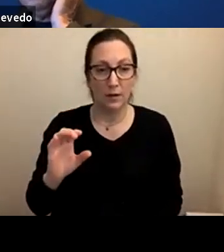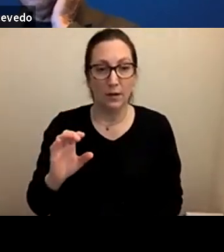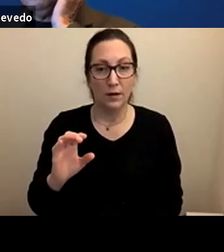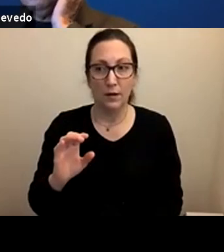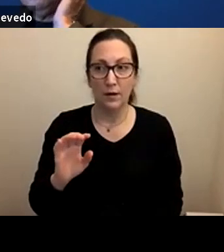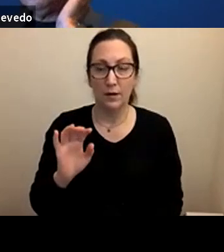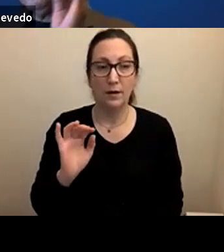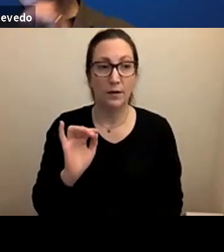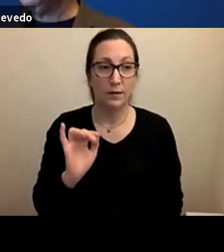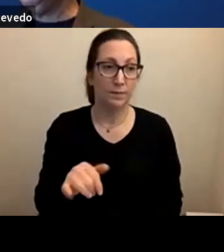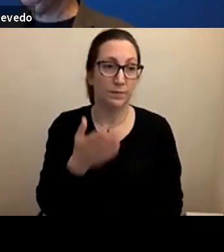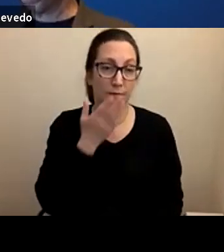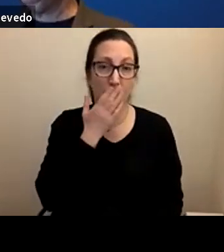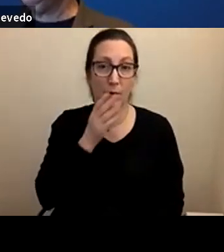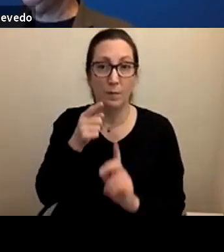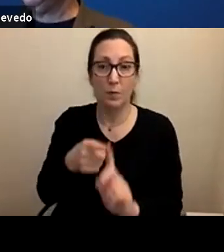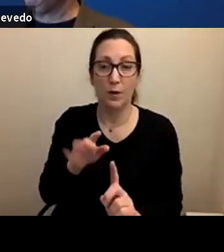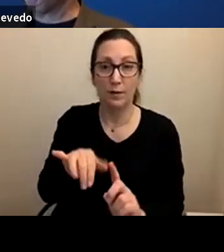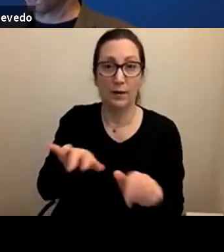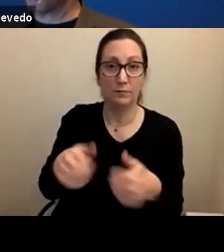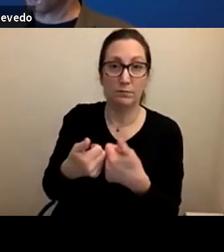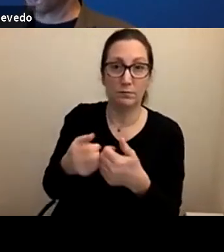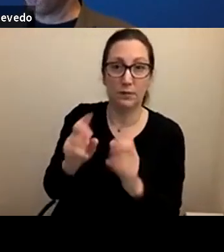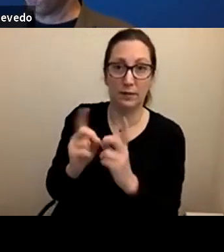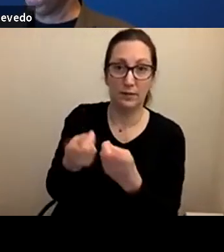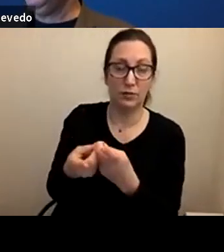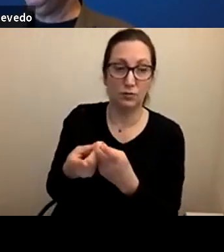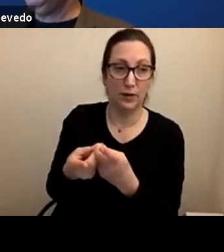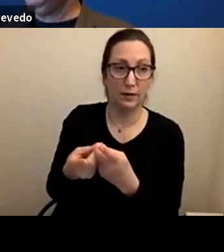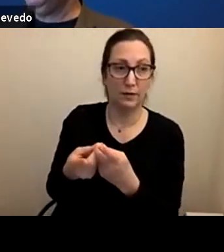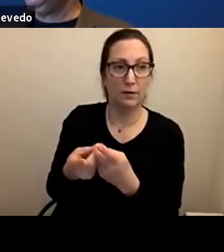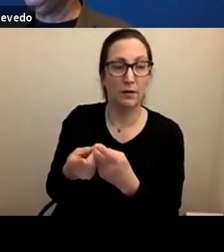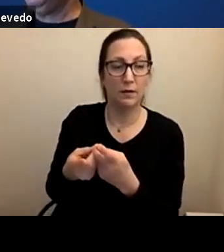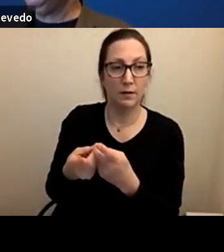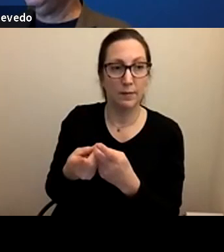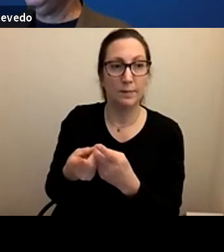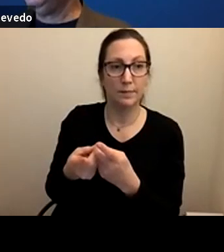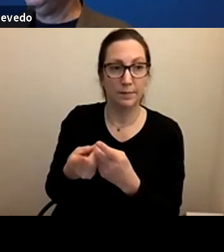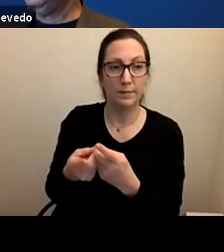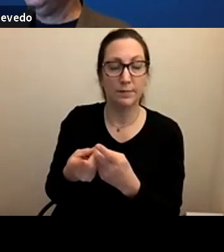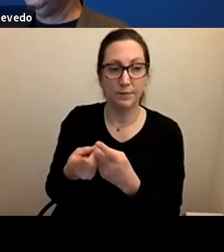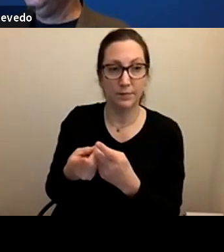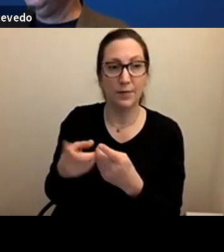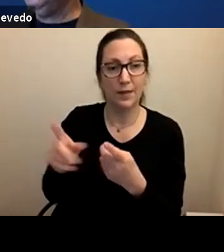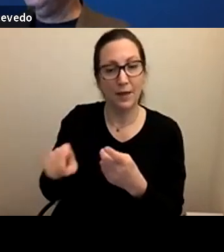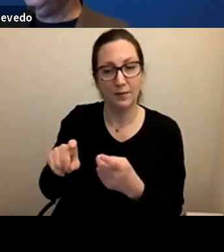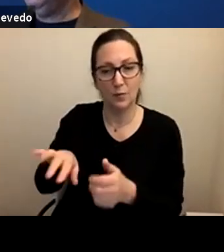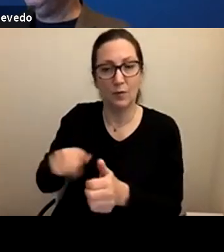that challenges the district to follow up on one of the recommendations that we made, and that is